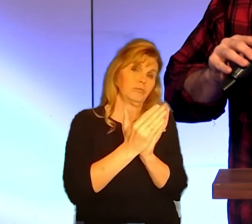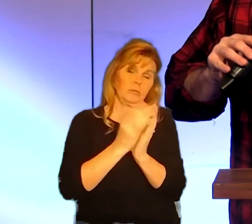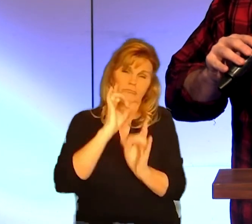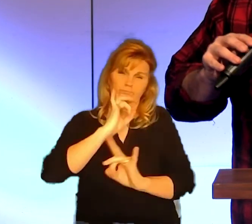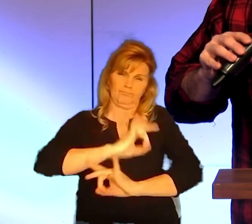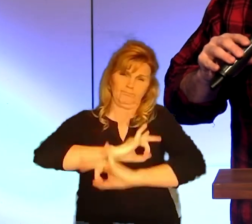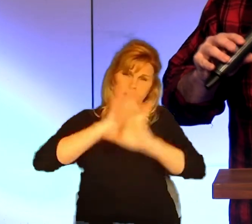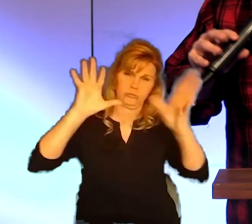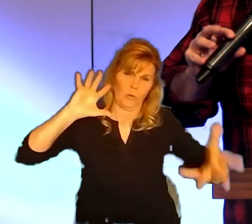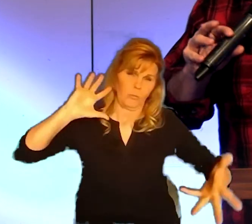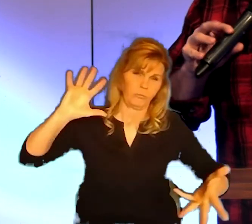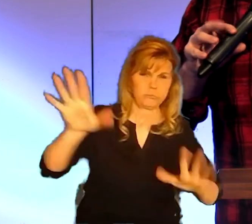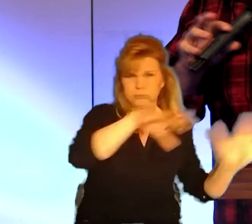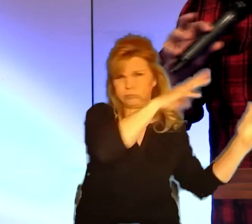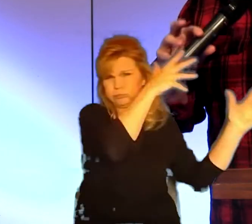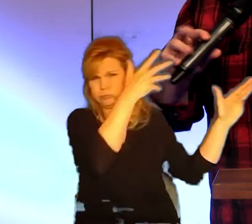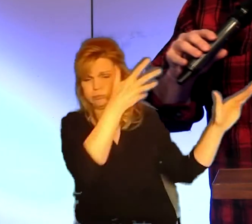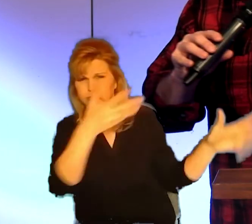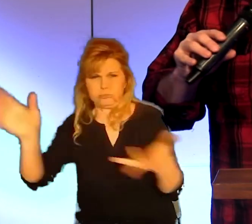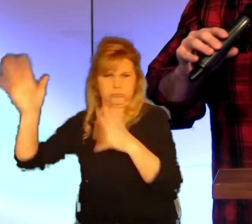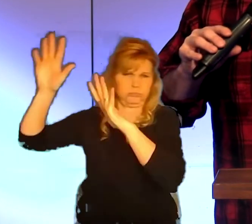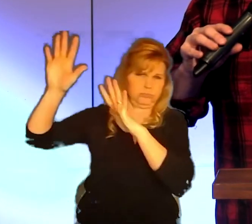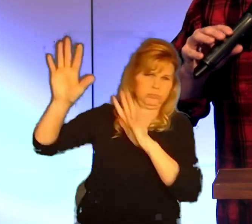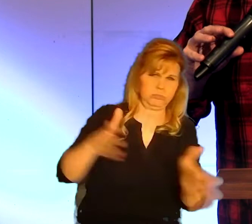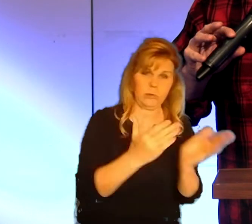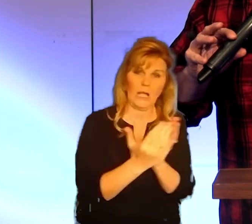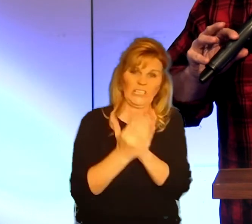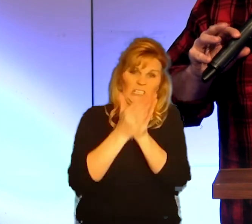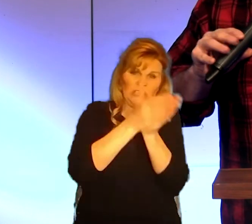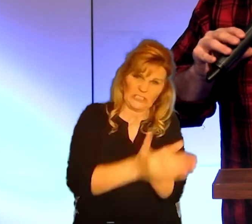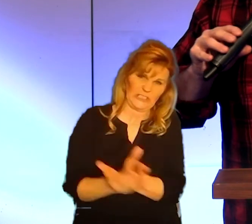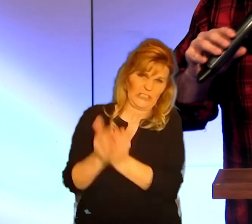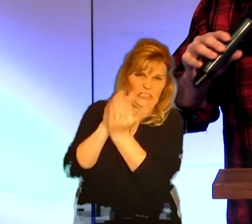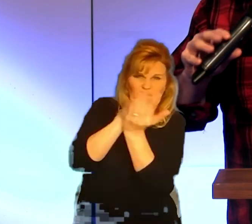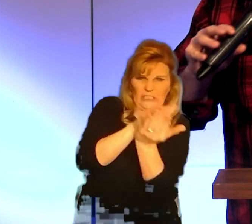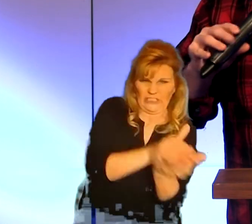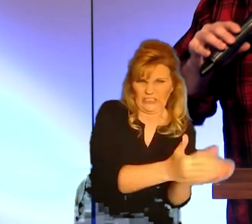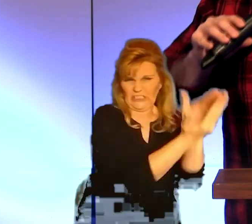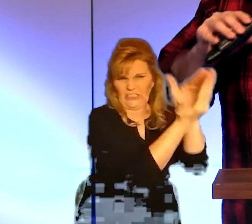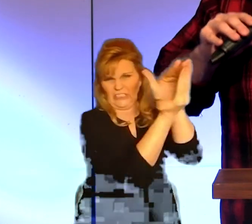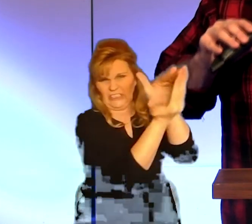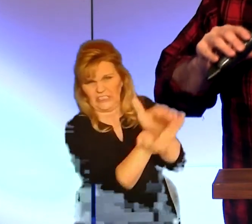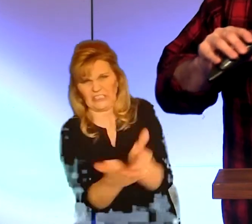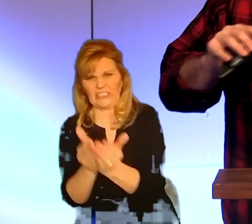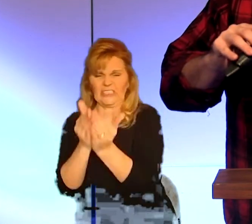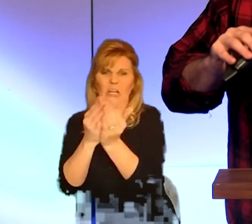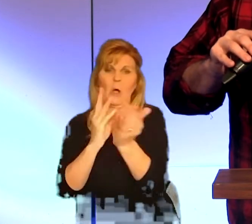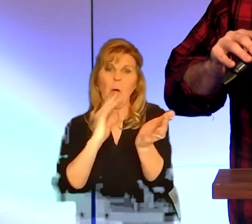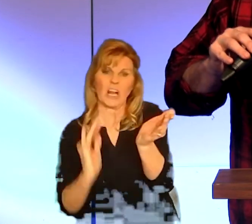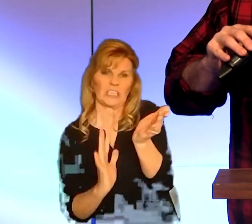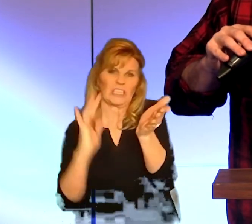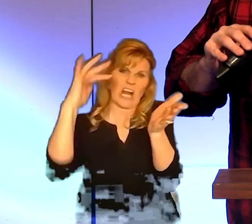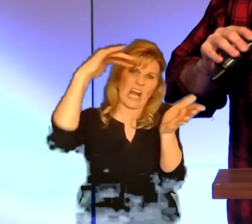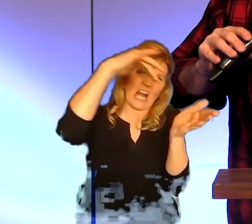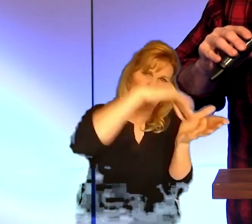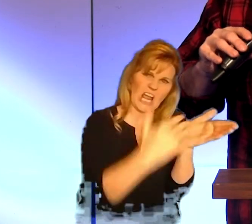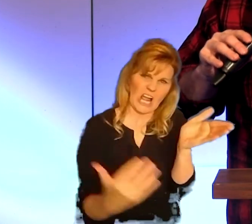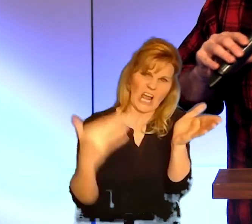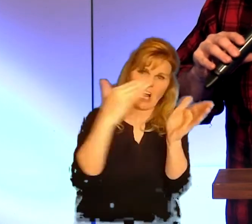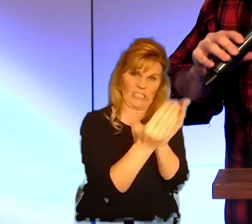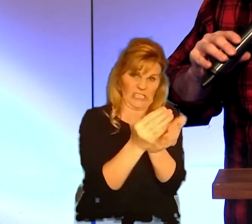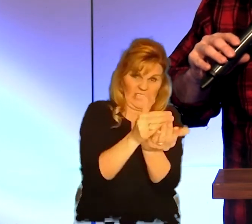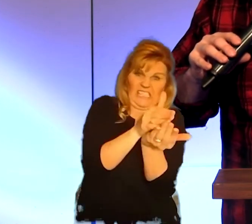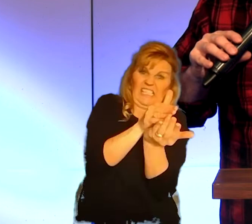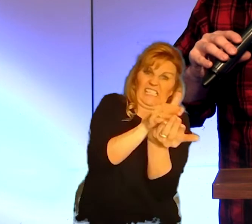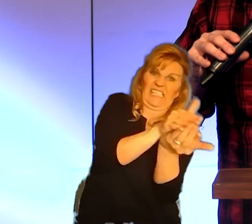up, and the waves broke over the boat so that it was nearly swamped. It nearly tipped over. And Jesus was in the